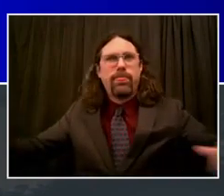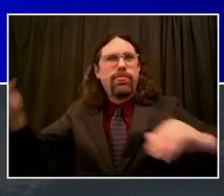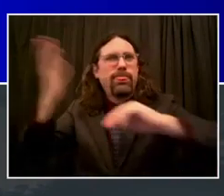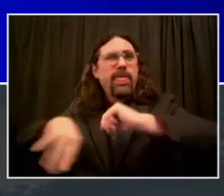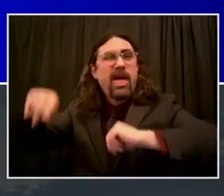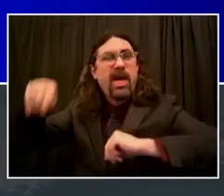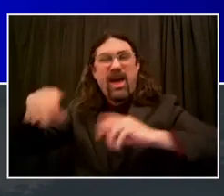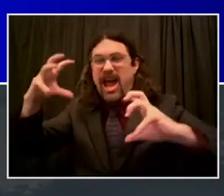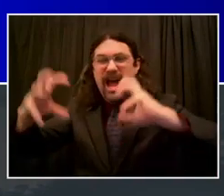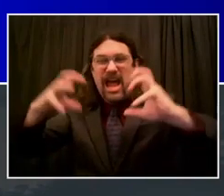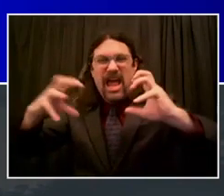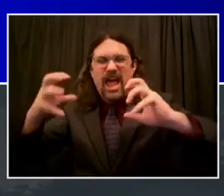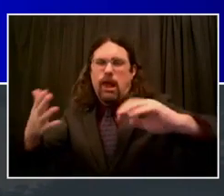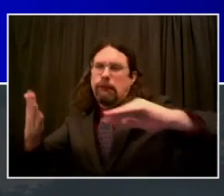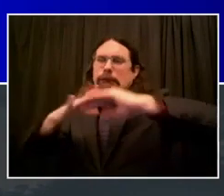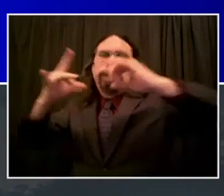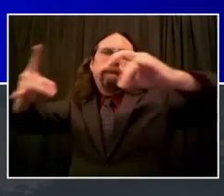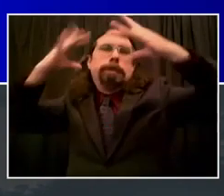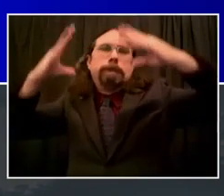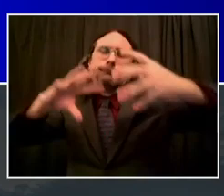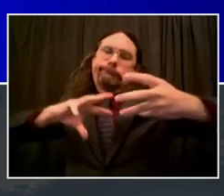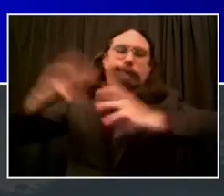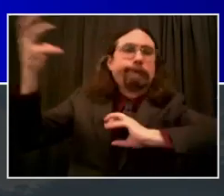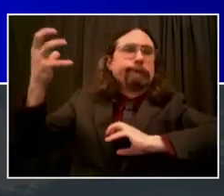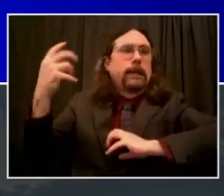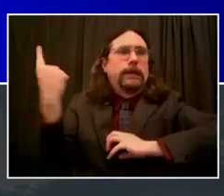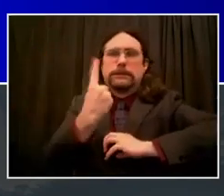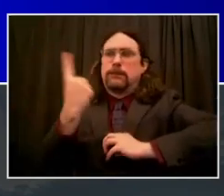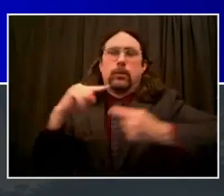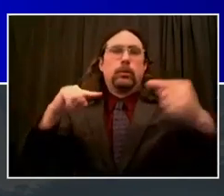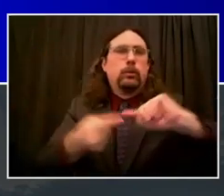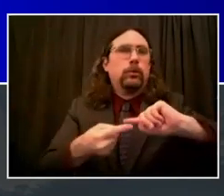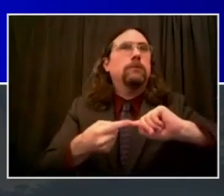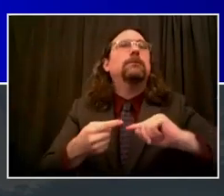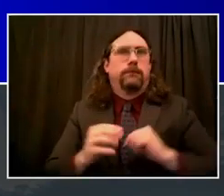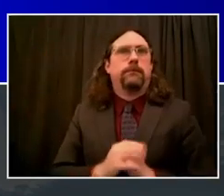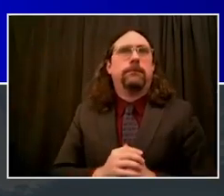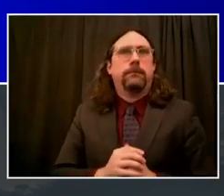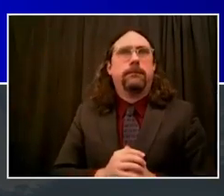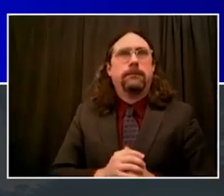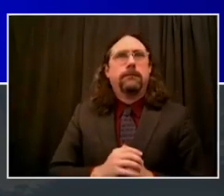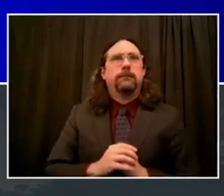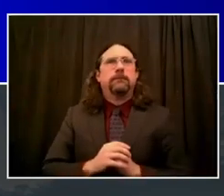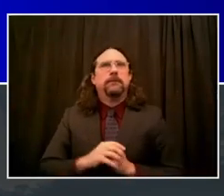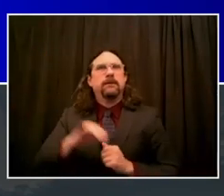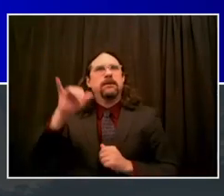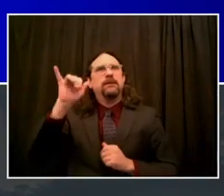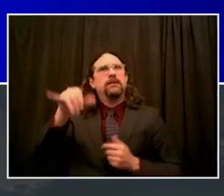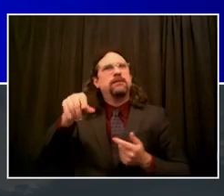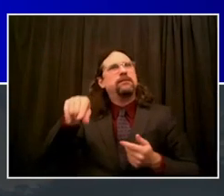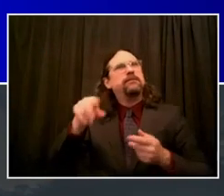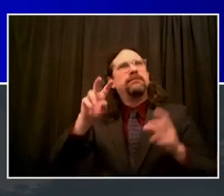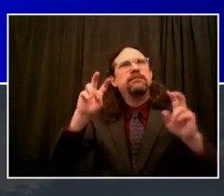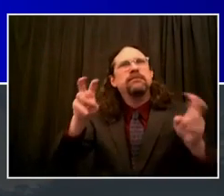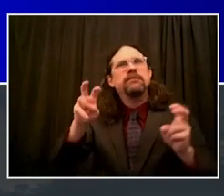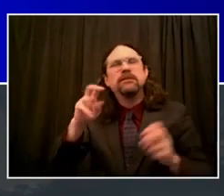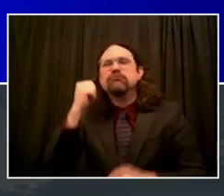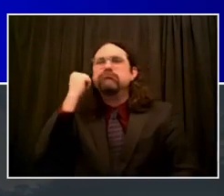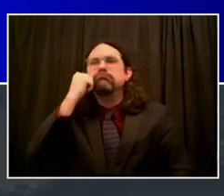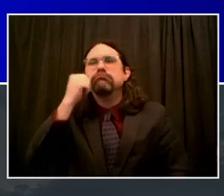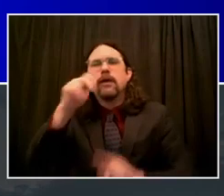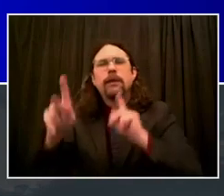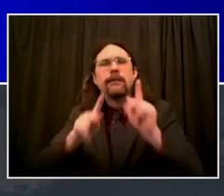their own problems. And the city of New York needs to support that because it's the right thing to do and it works. Well, right now in the middle